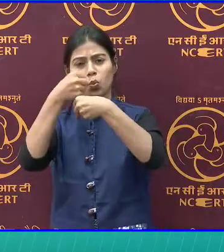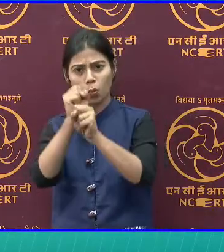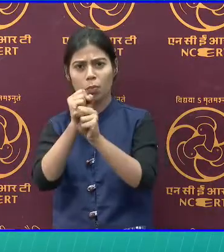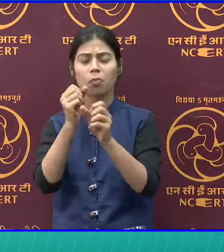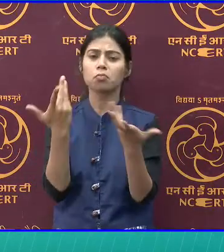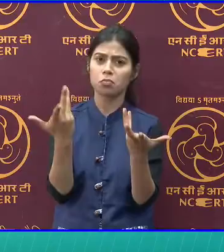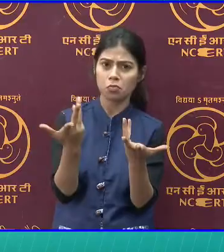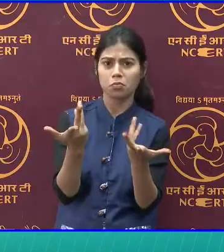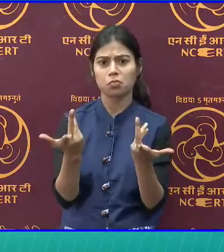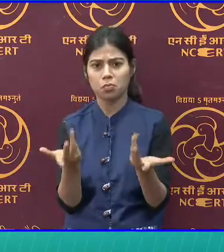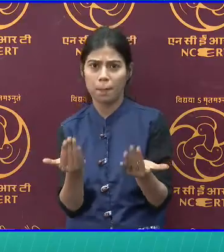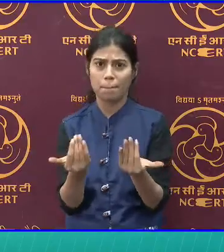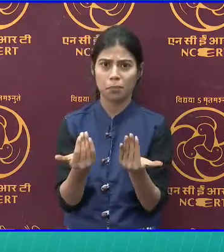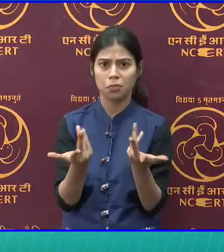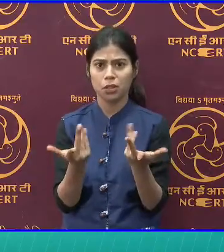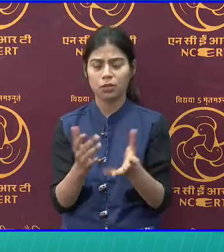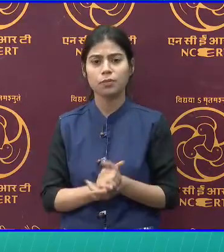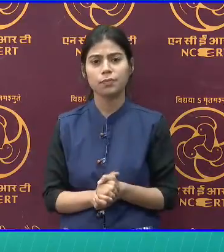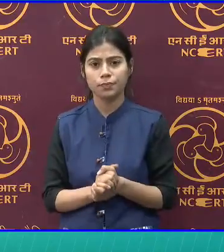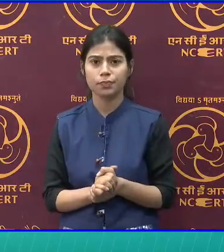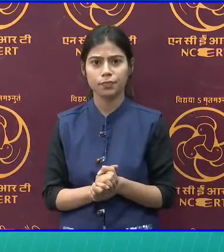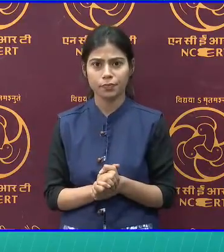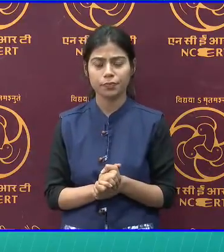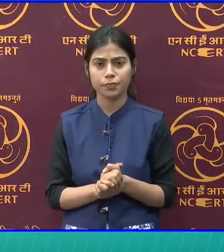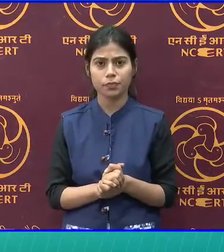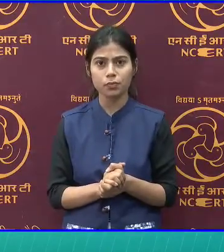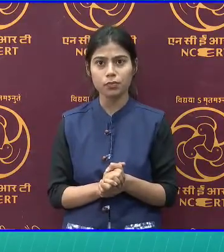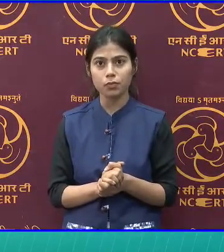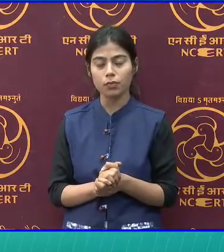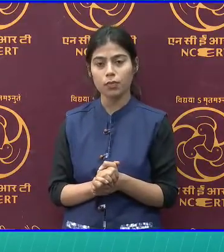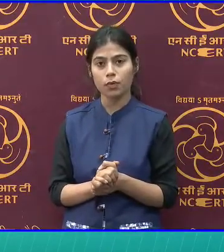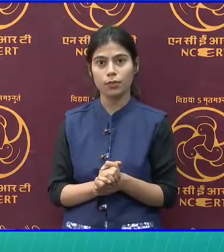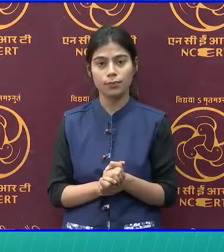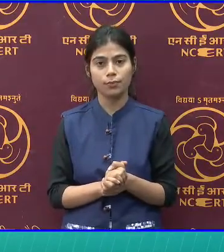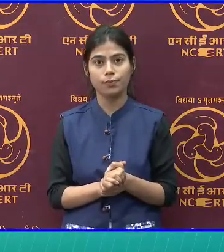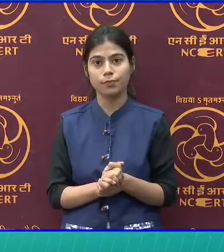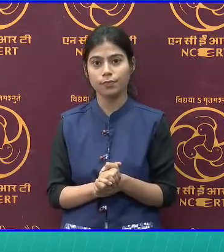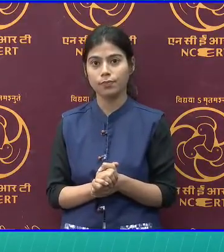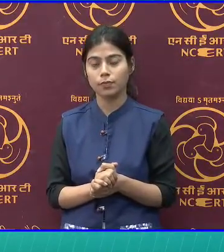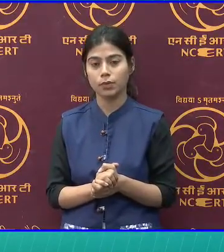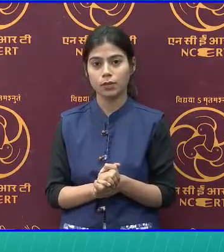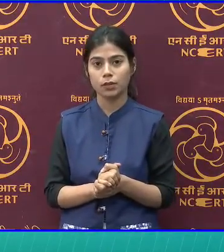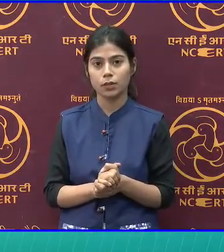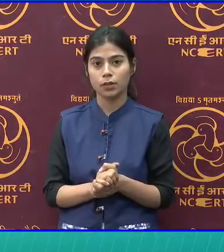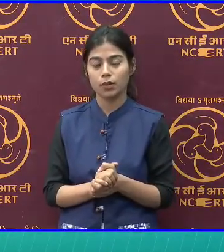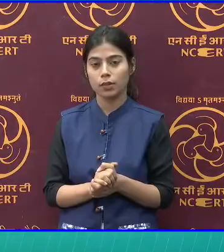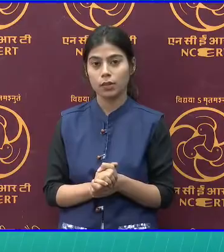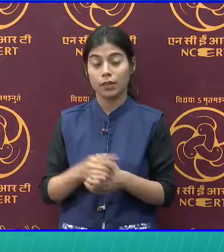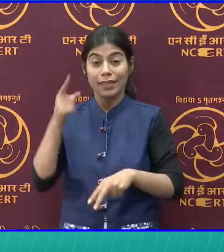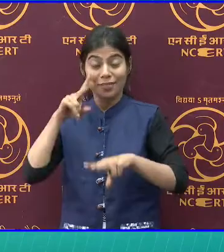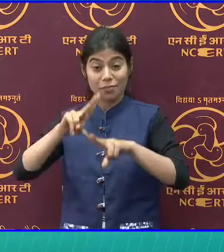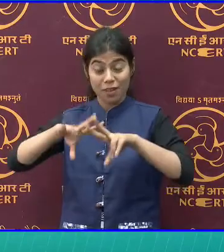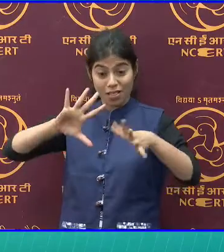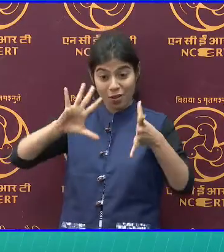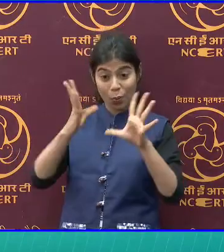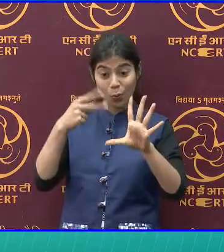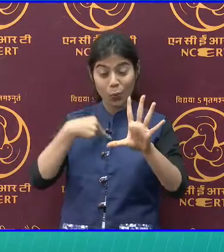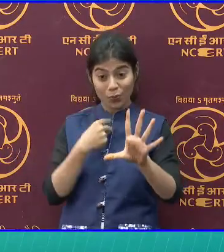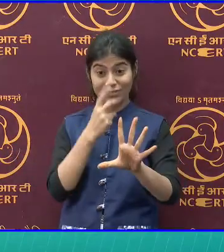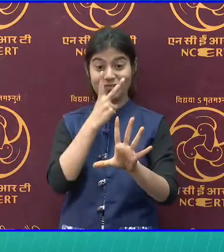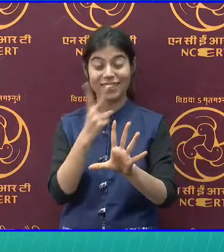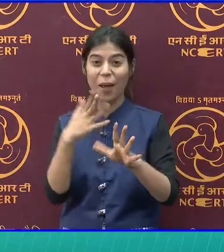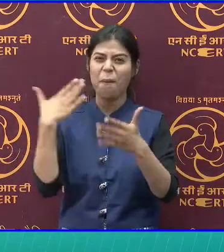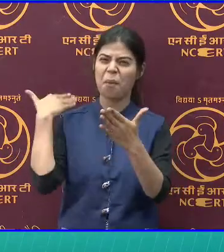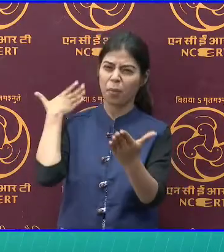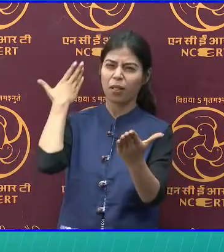and it becomes a part of oneself, the globe. Yeah. I have been looking at the globe for all my life, and